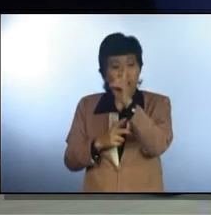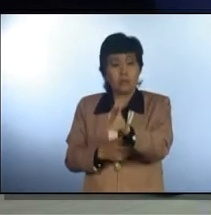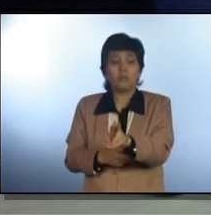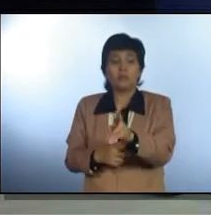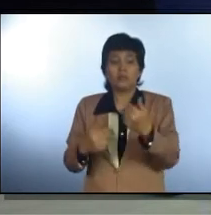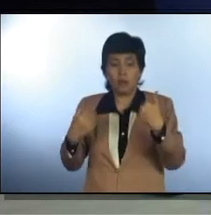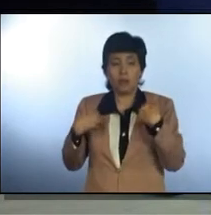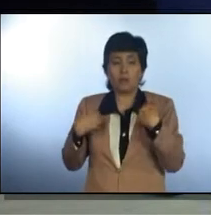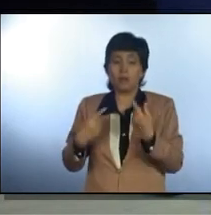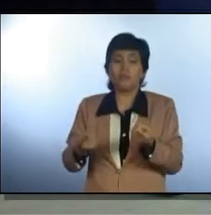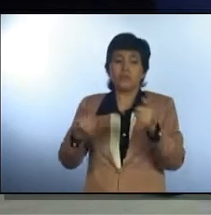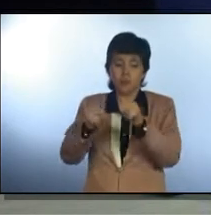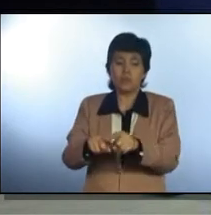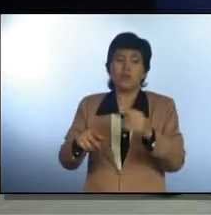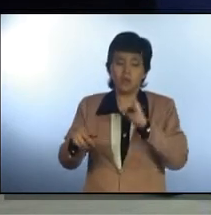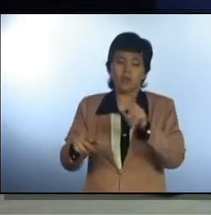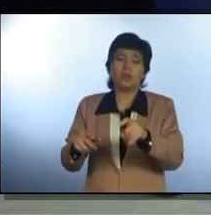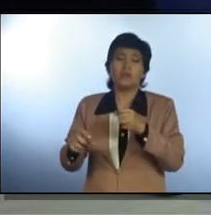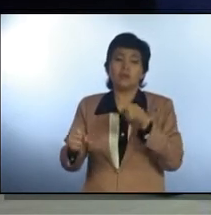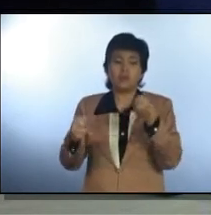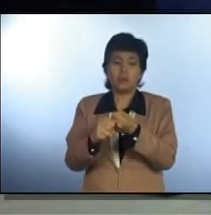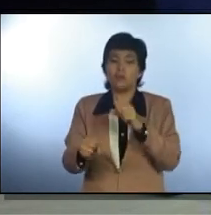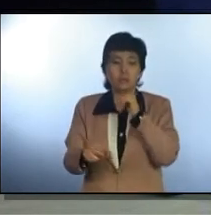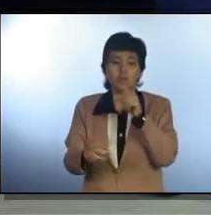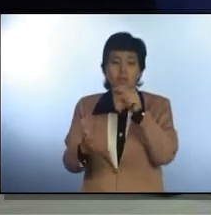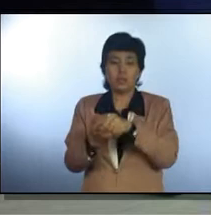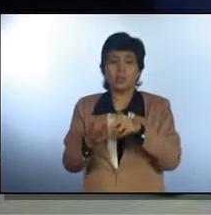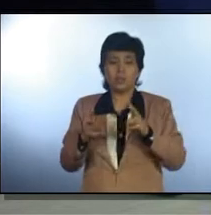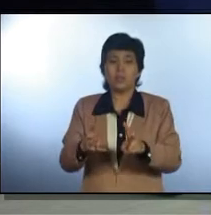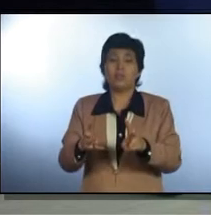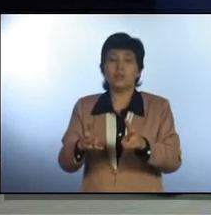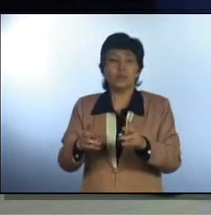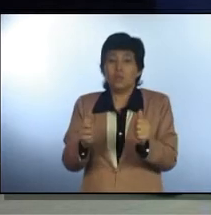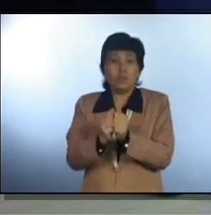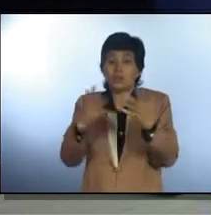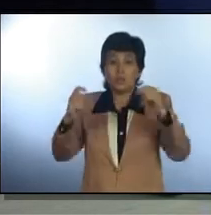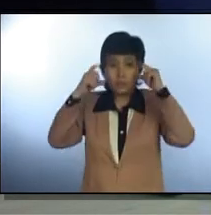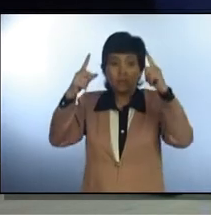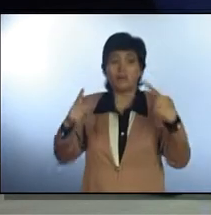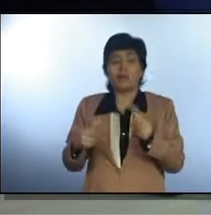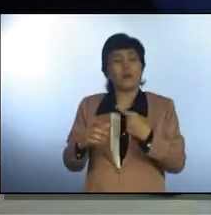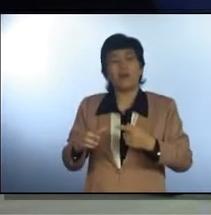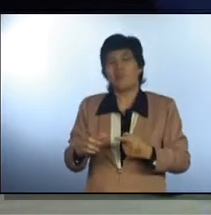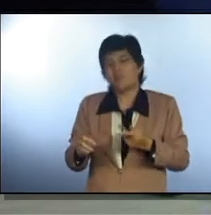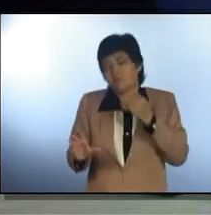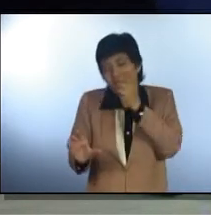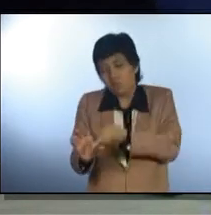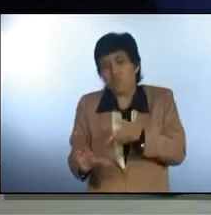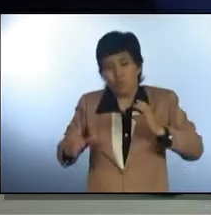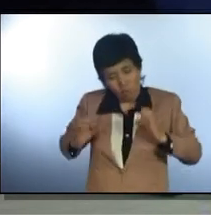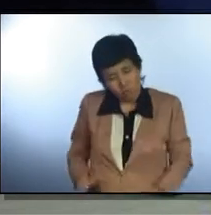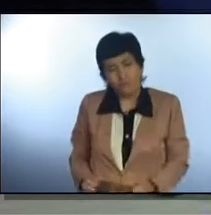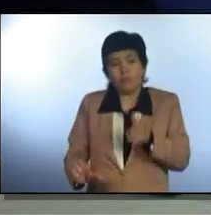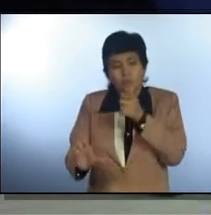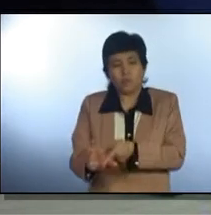yeah, people have accident, I need to have accident too. Not in this way, but unconsciously, we are conformed in that way. We